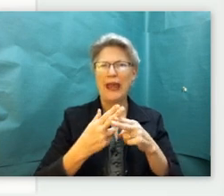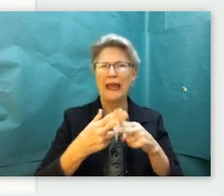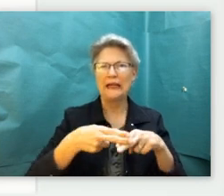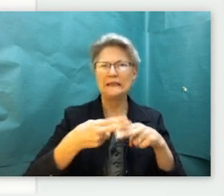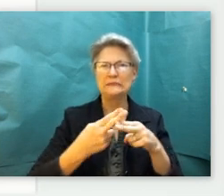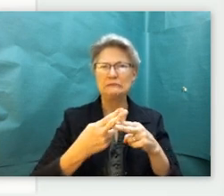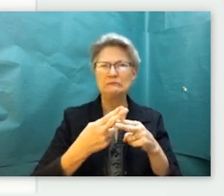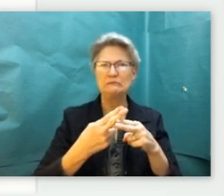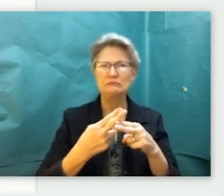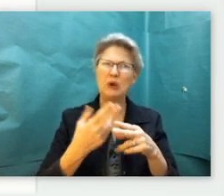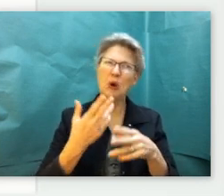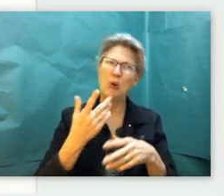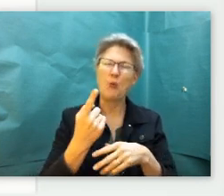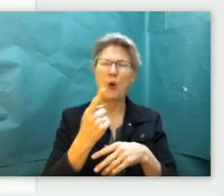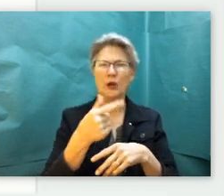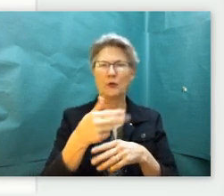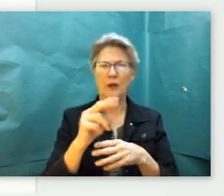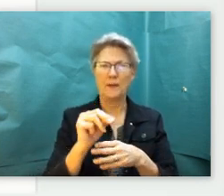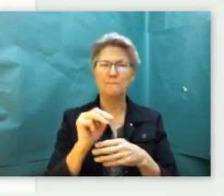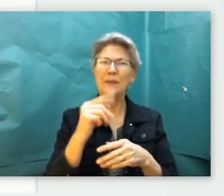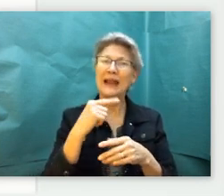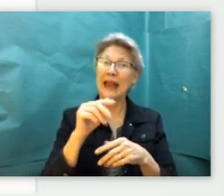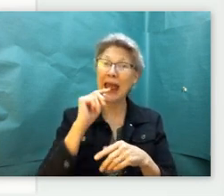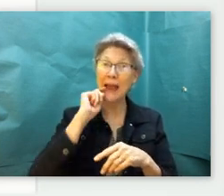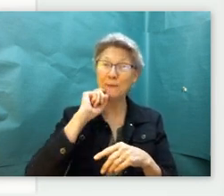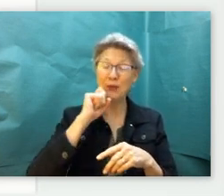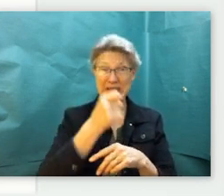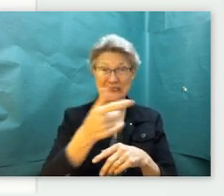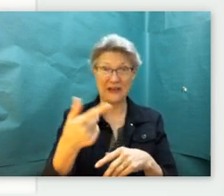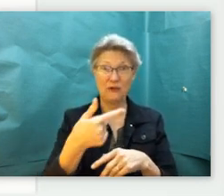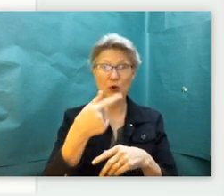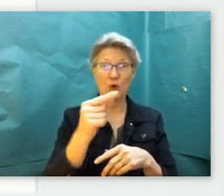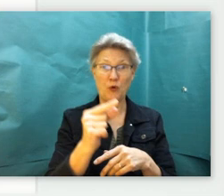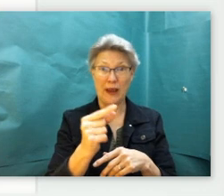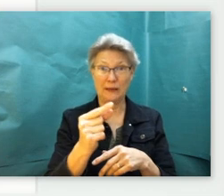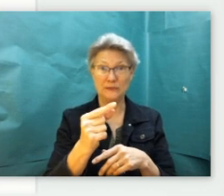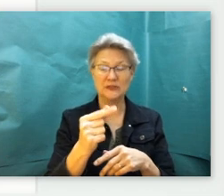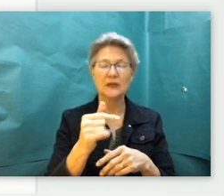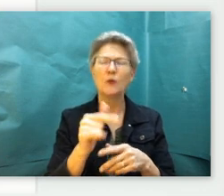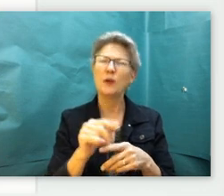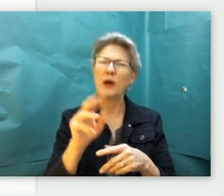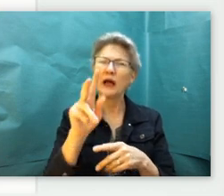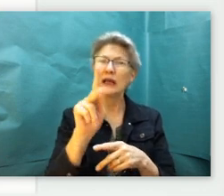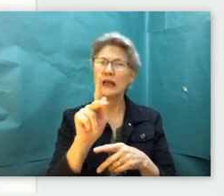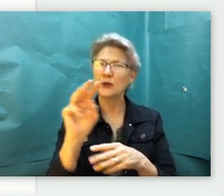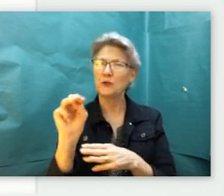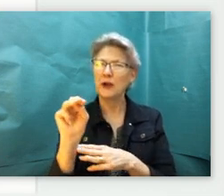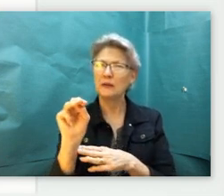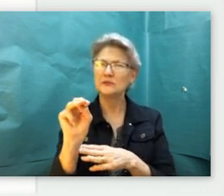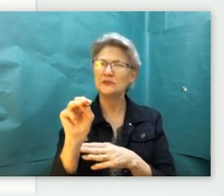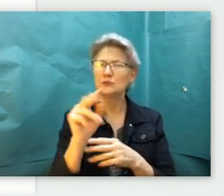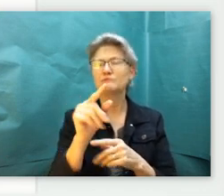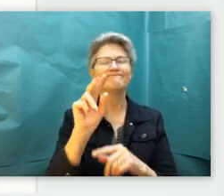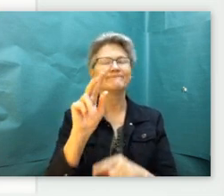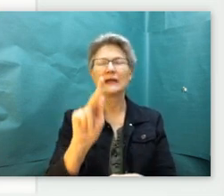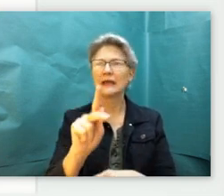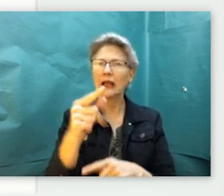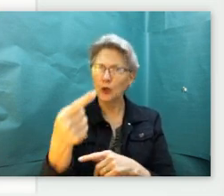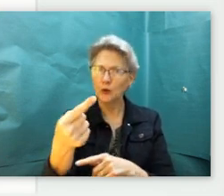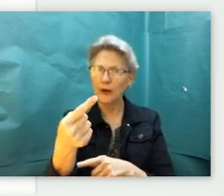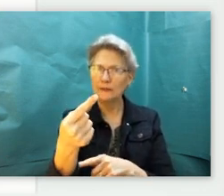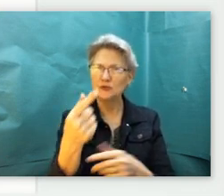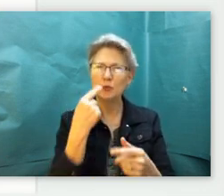weigh several grams. What about kilograms? What are some objects in the real world that you think of when you think of the weight of